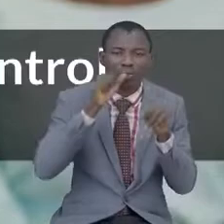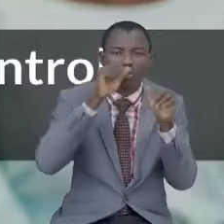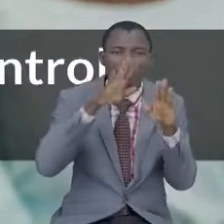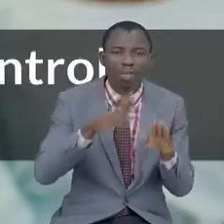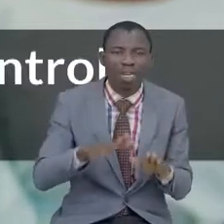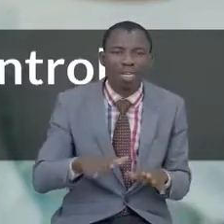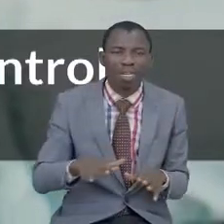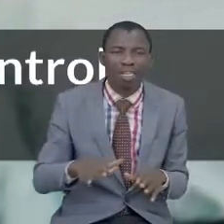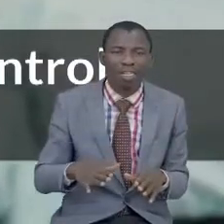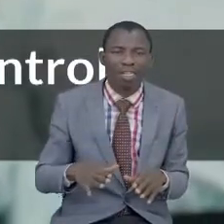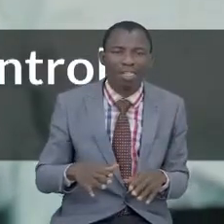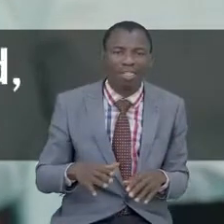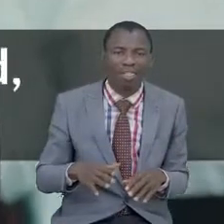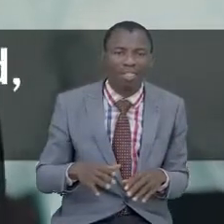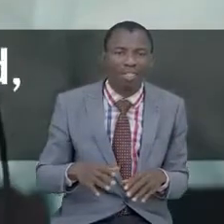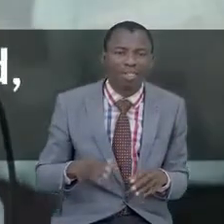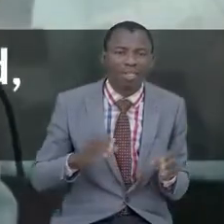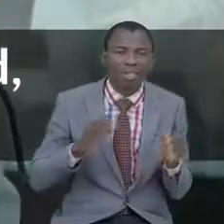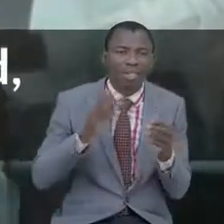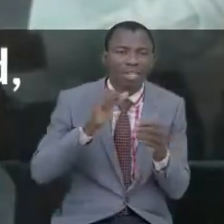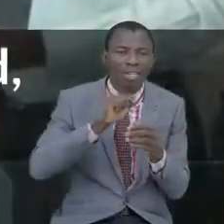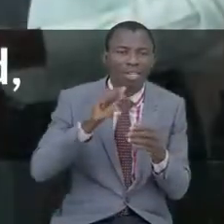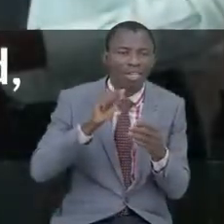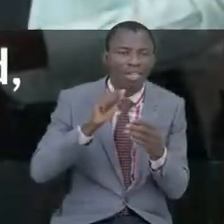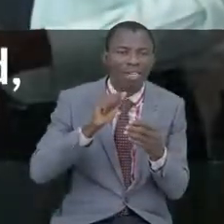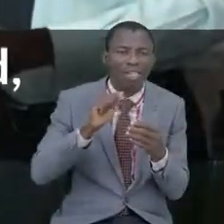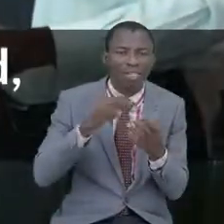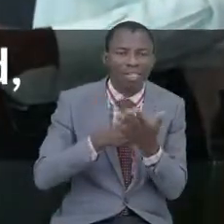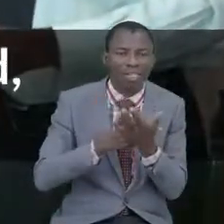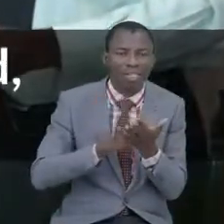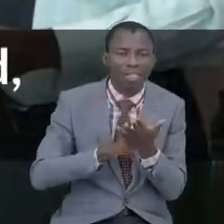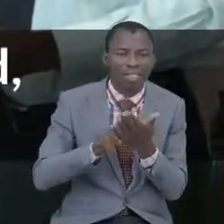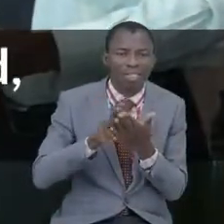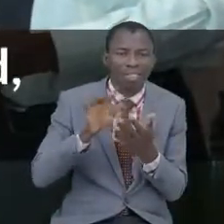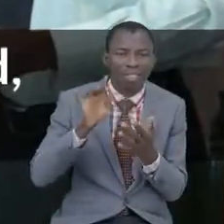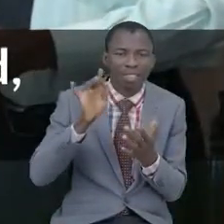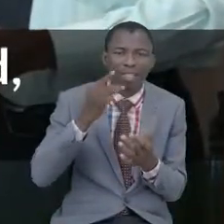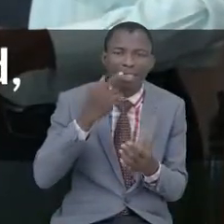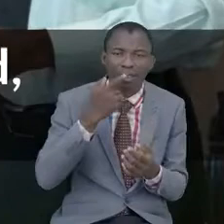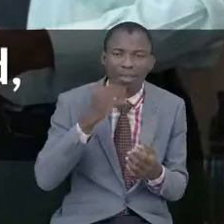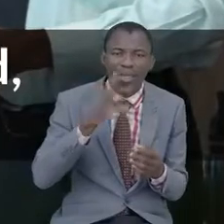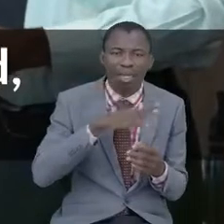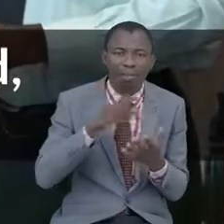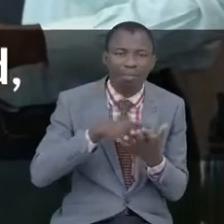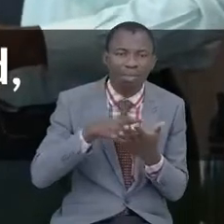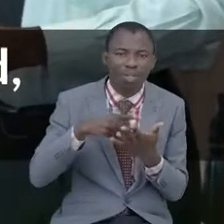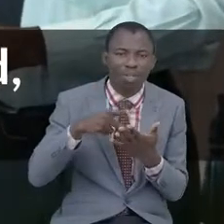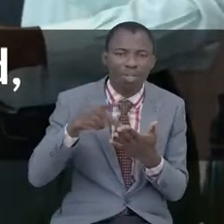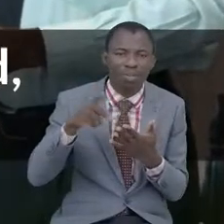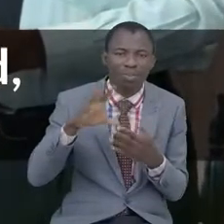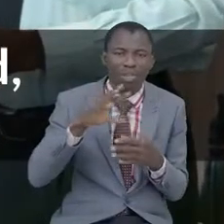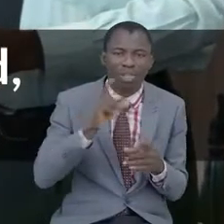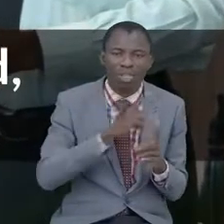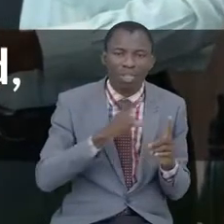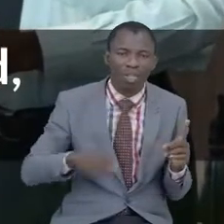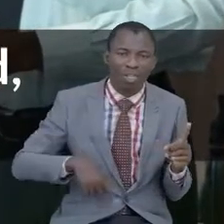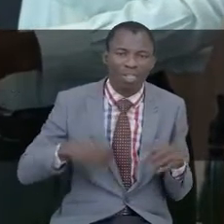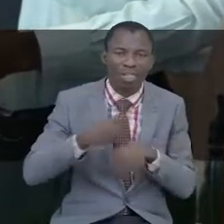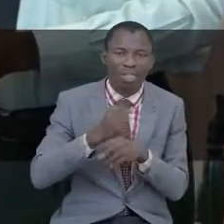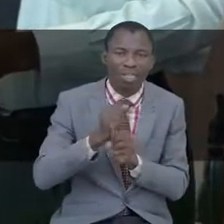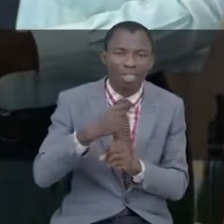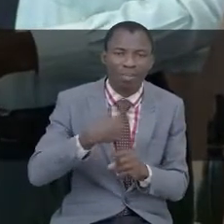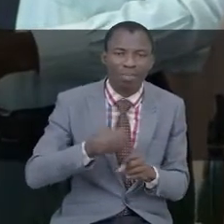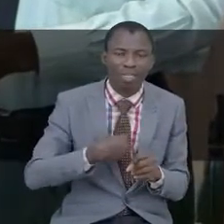to bless. Holy Spirit, come today, fall upon us,